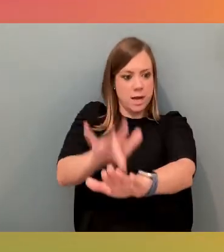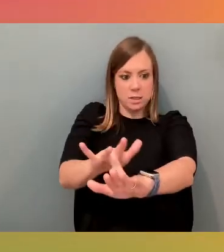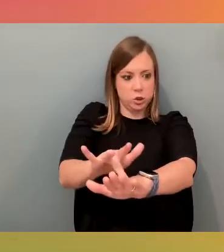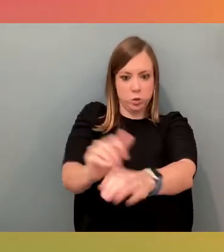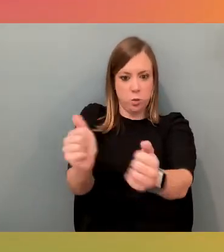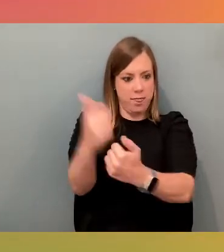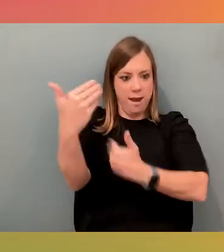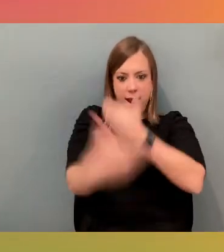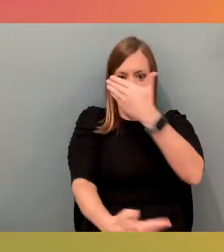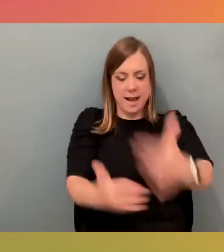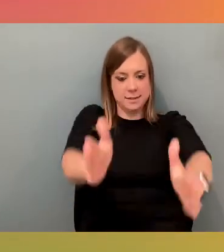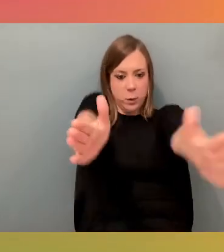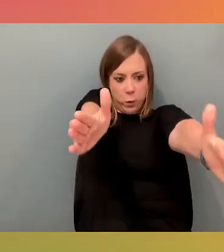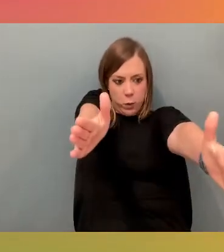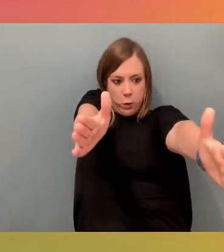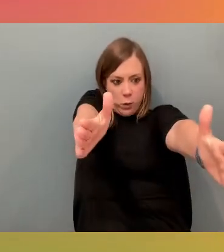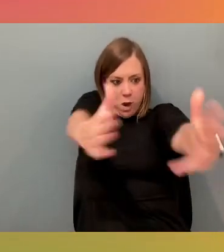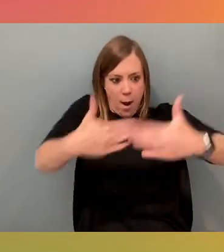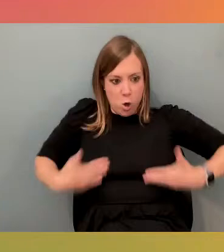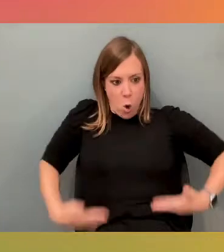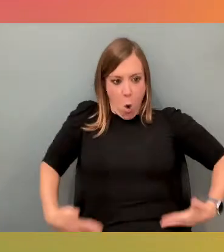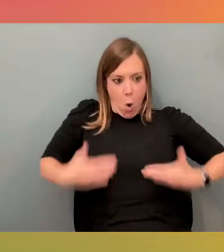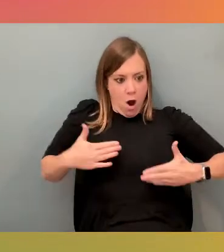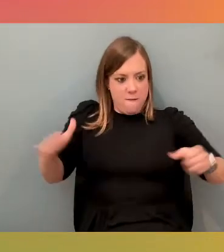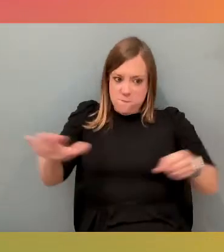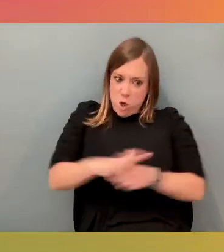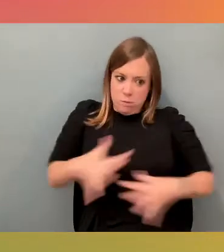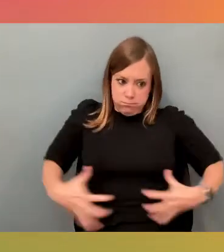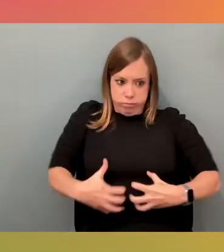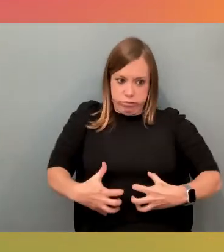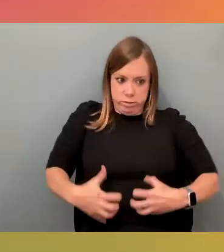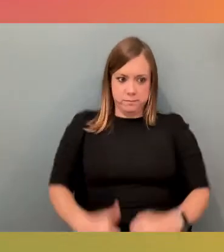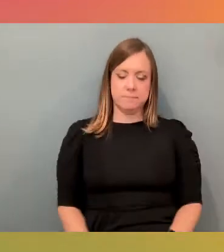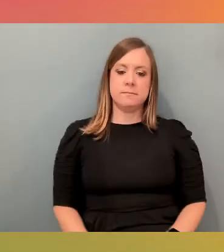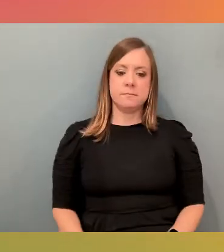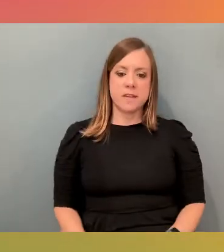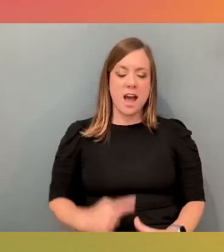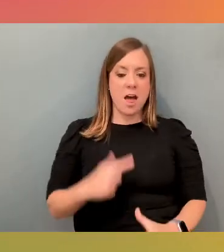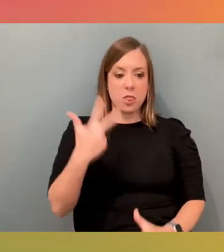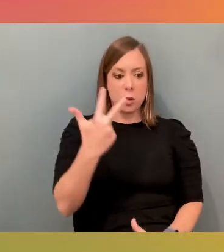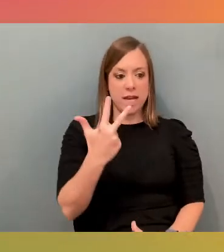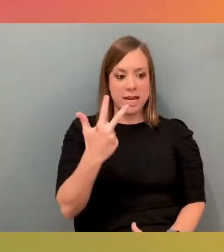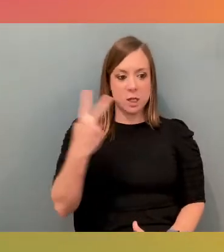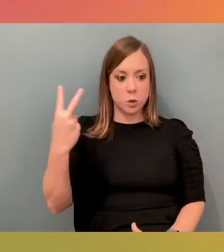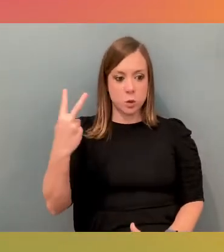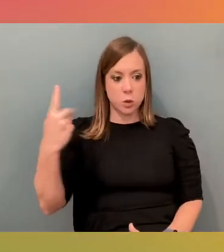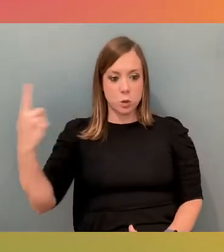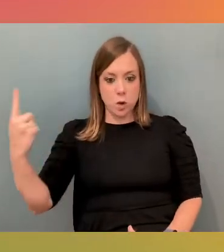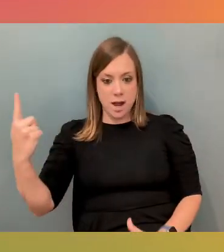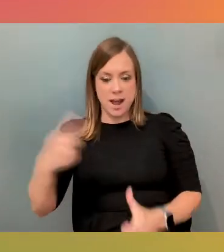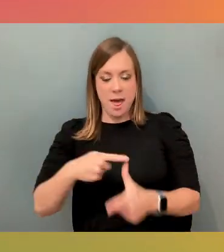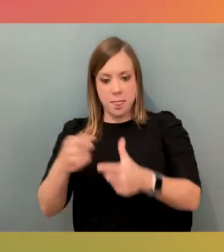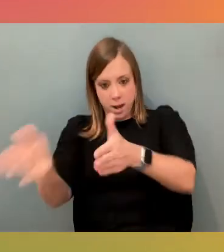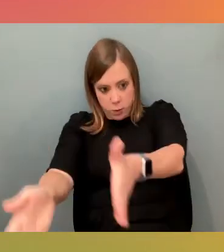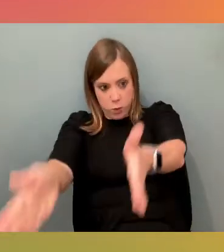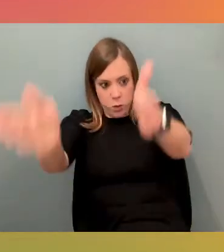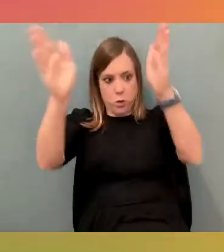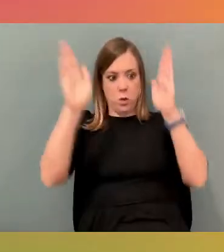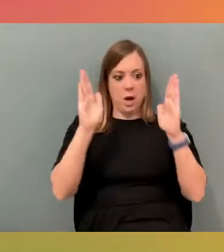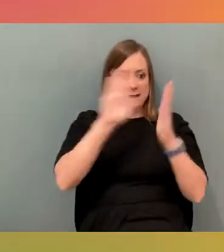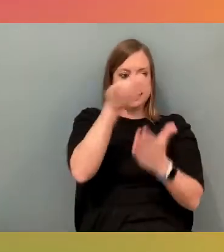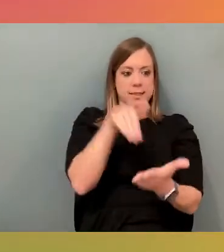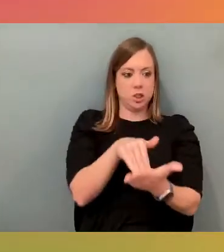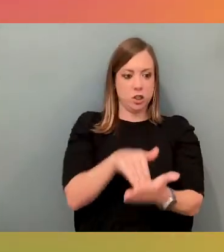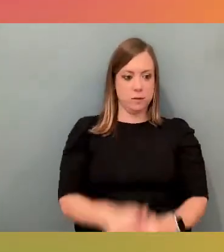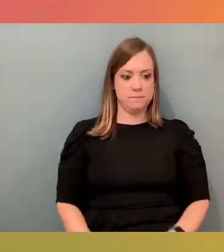working those obliques for 3, 2, 1. Use the core and the legs to come upright,